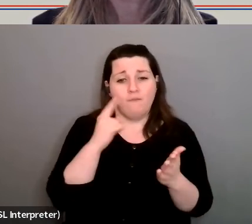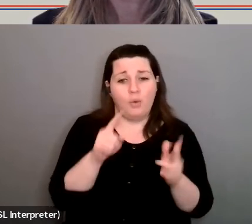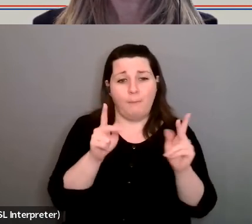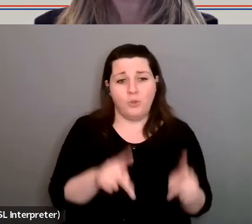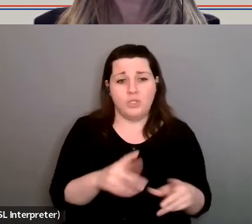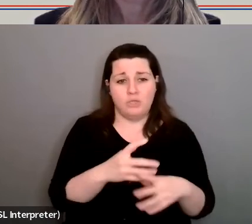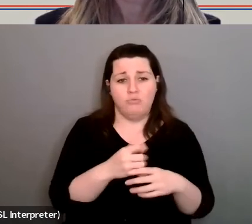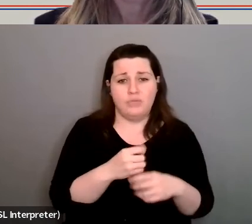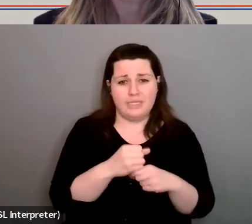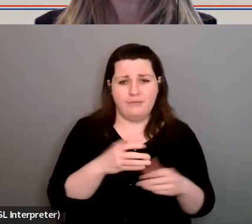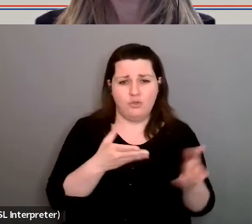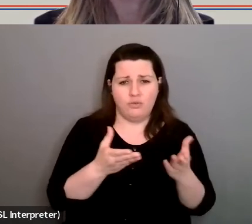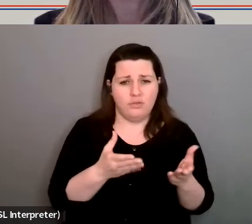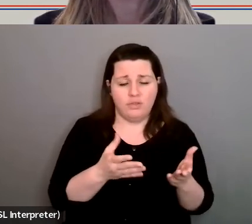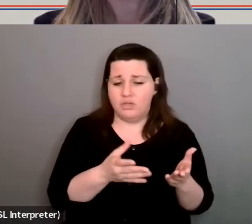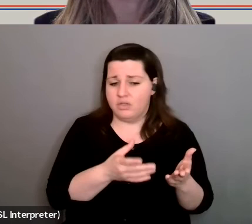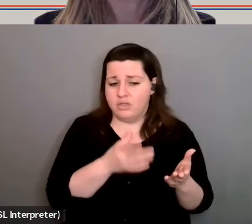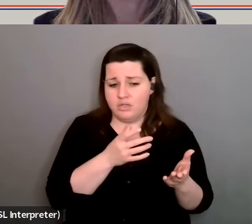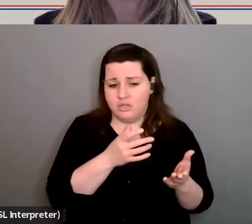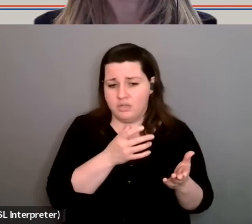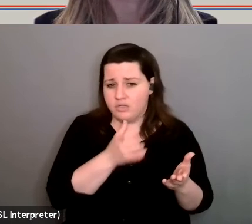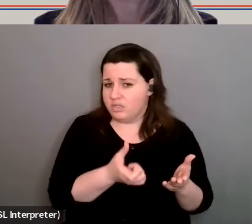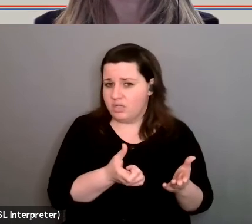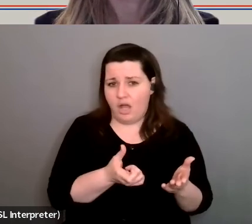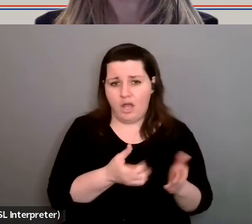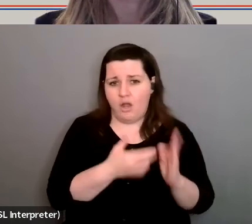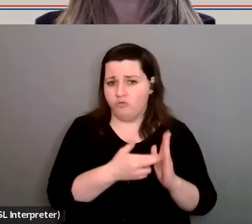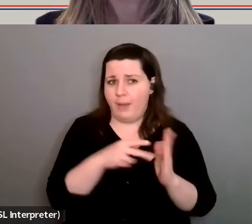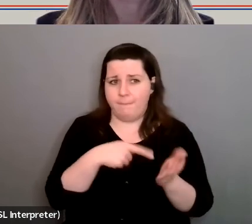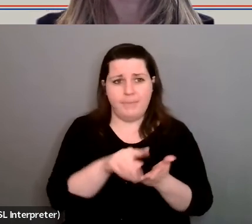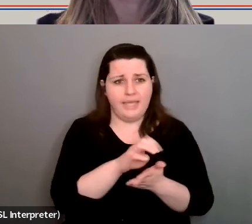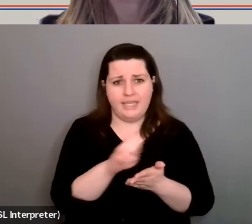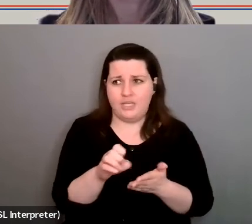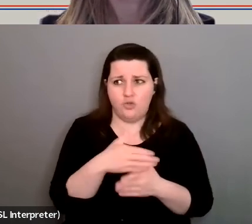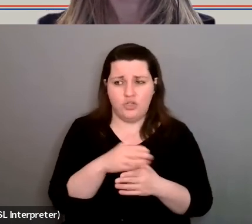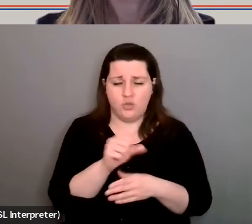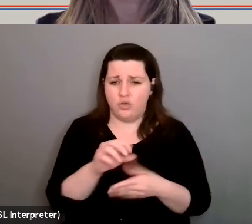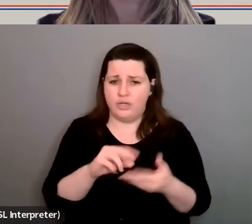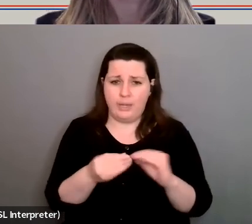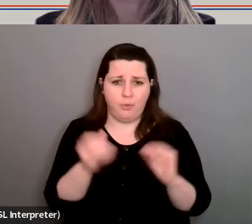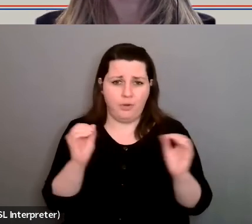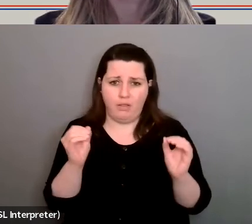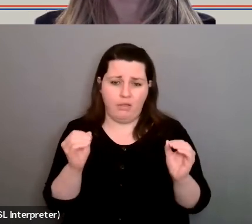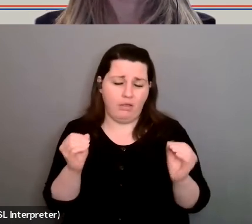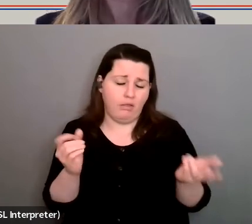services? There isn't one person who is the rep payee to share their social security number or other identifying